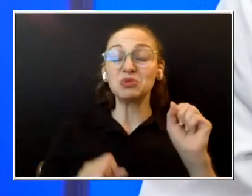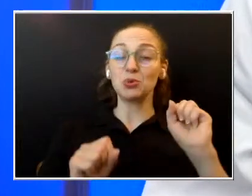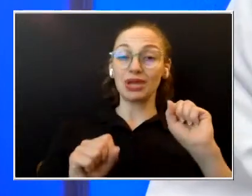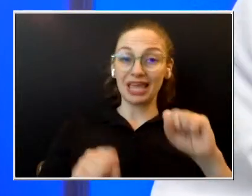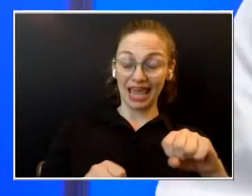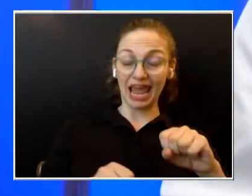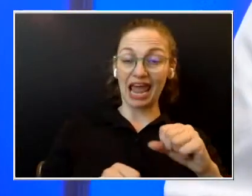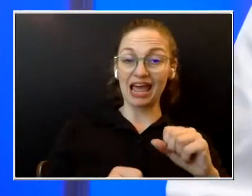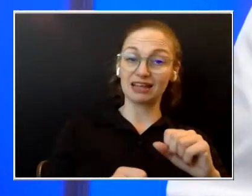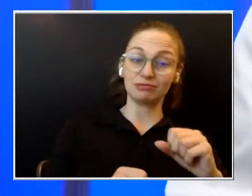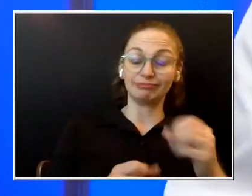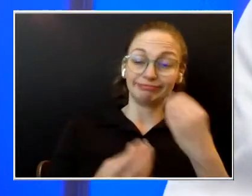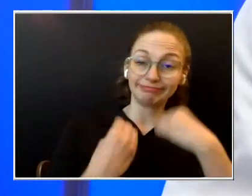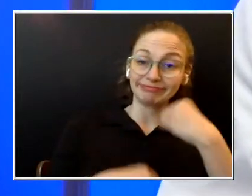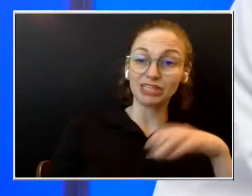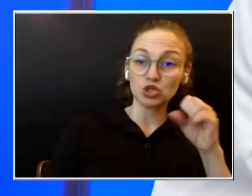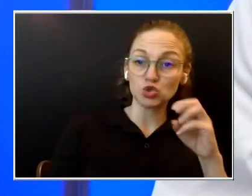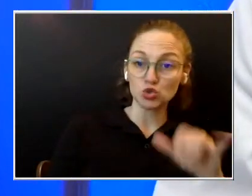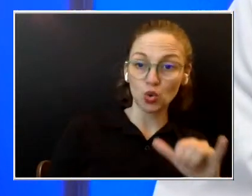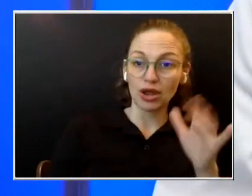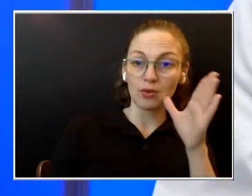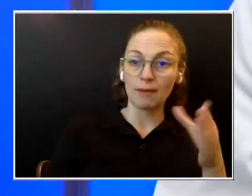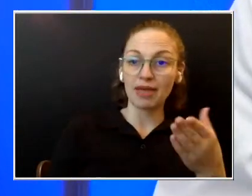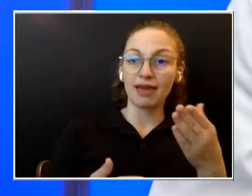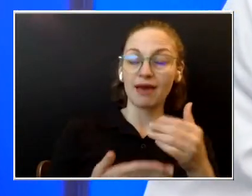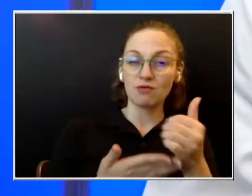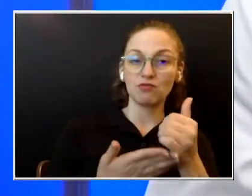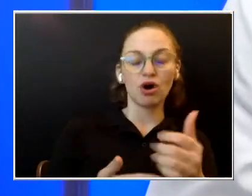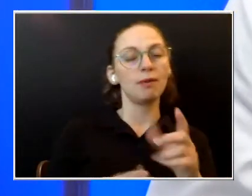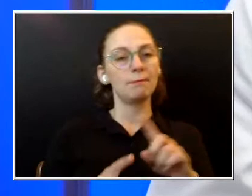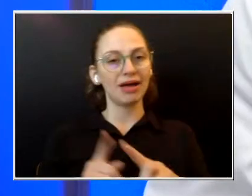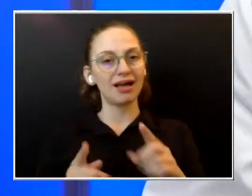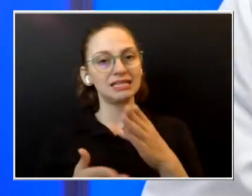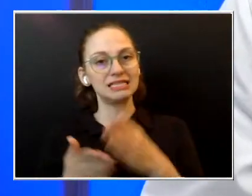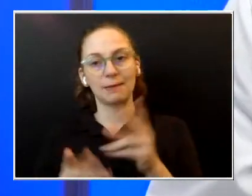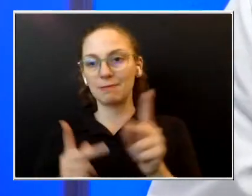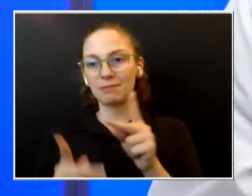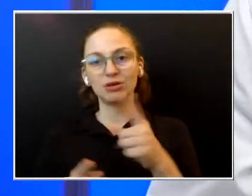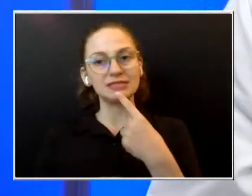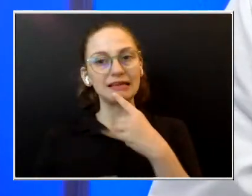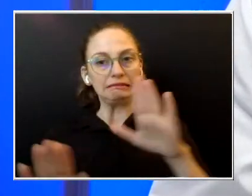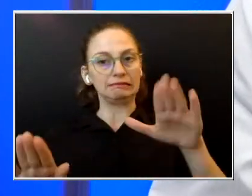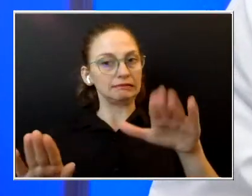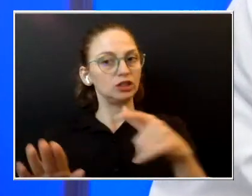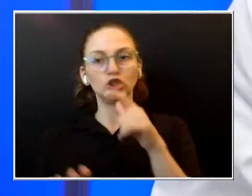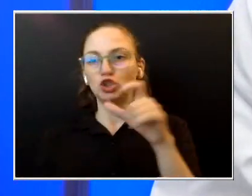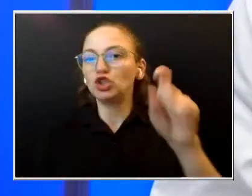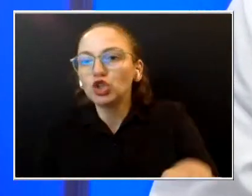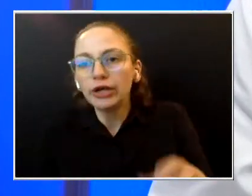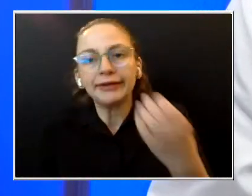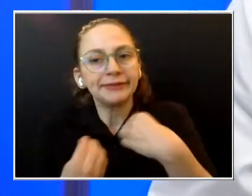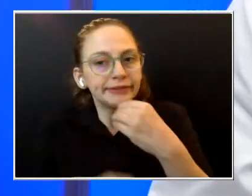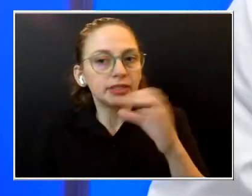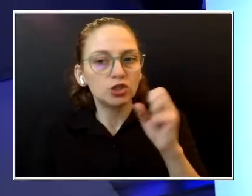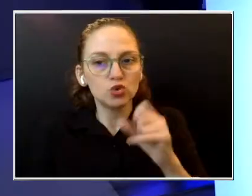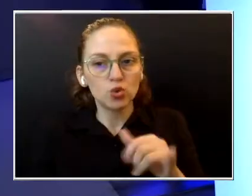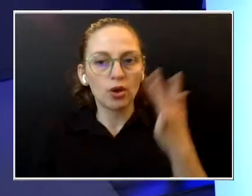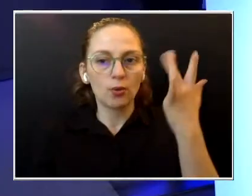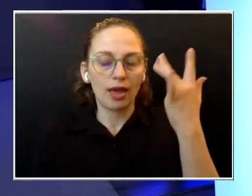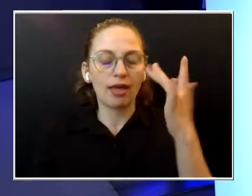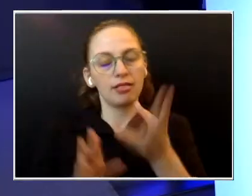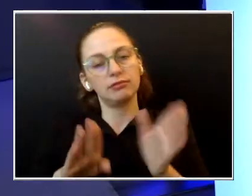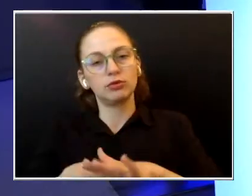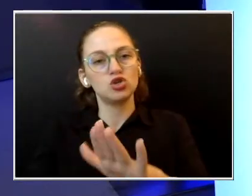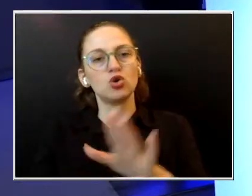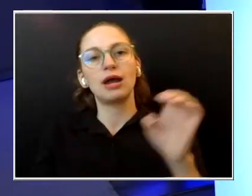is fine. I would say don't eat pounds of tofu for every meal for the rest of your life, but soy in moderation is probably totally fine. Okay, so I have